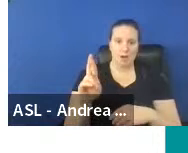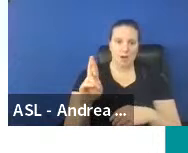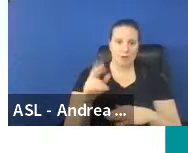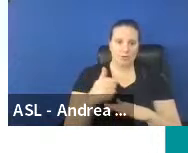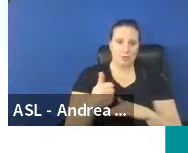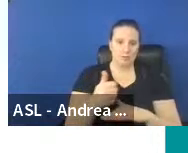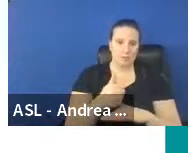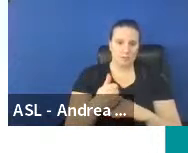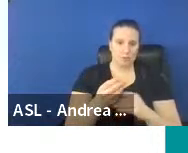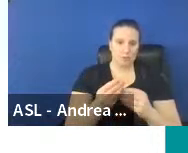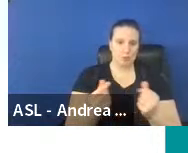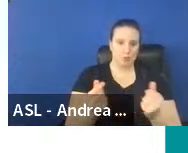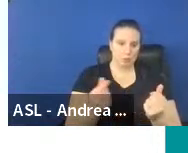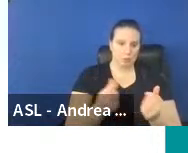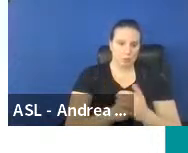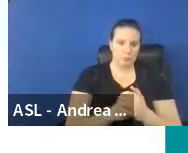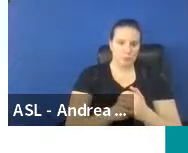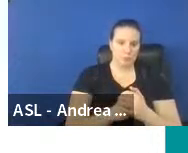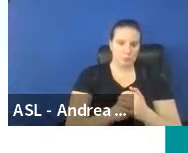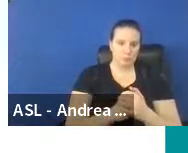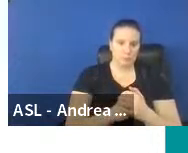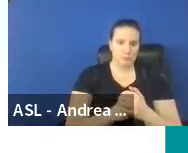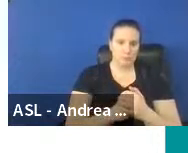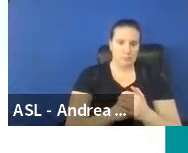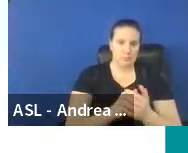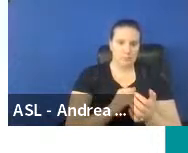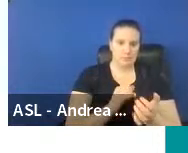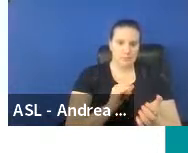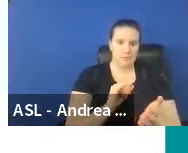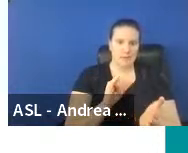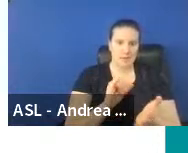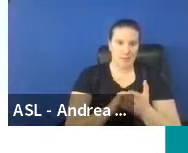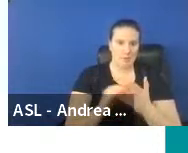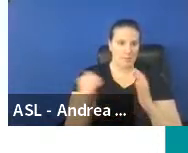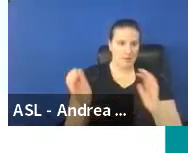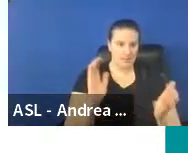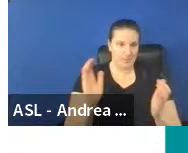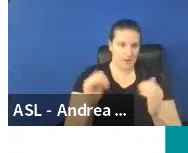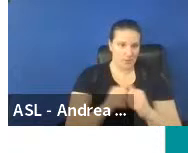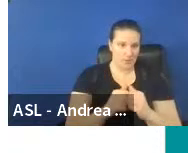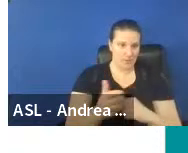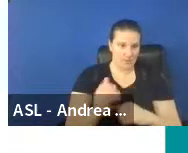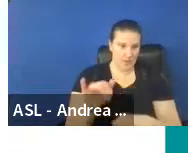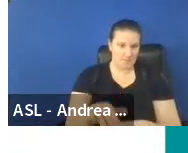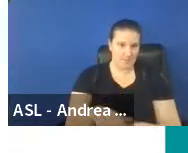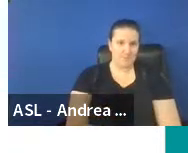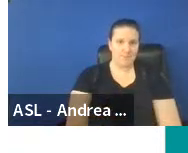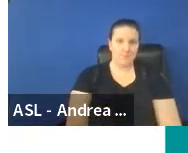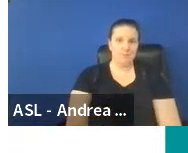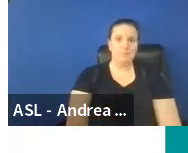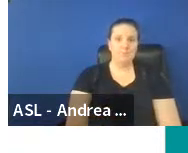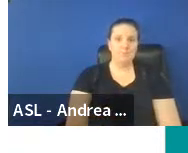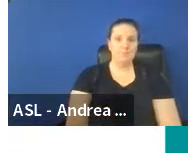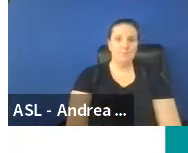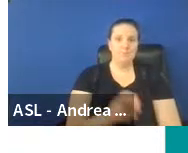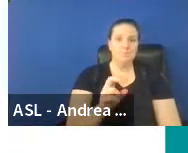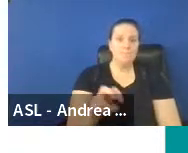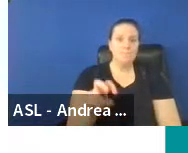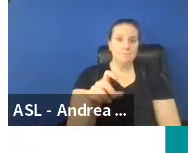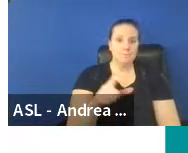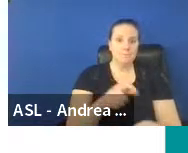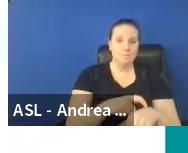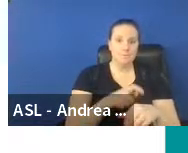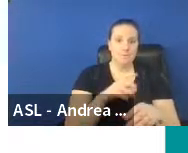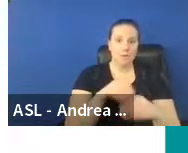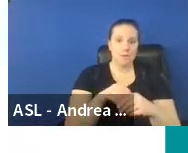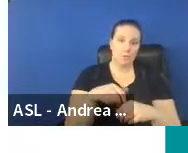transit solution, that's the sort of no build that we compare to. The travel time that we look at includes